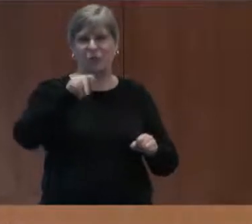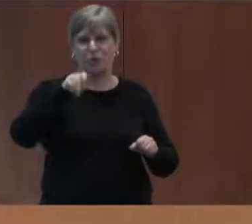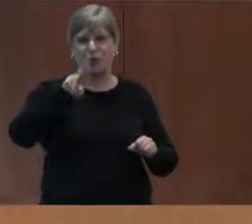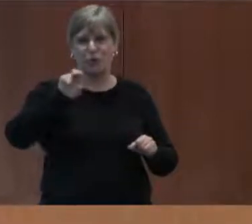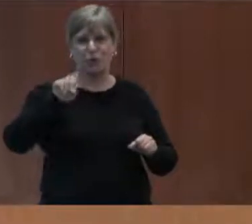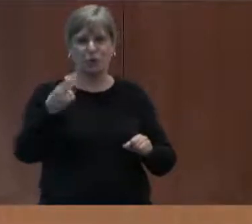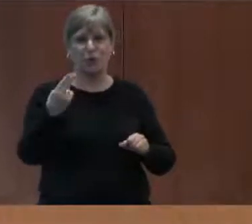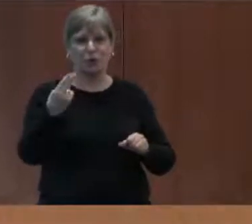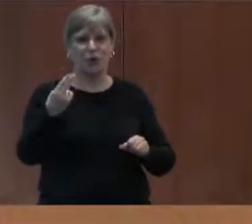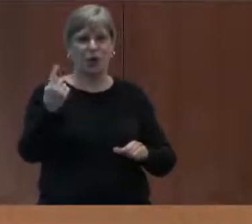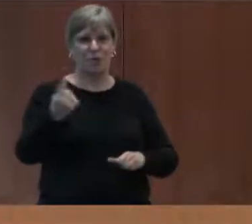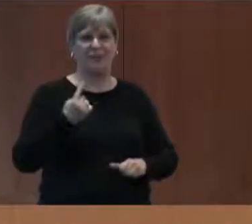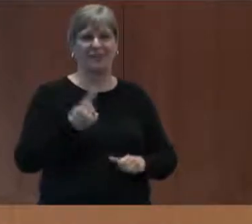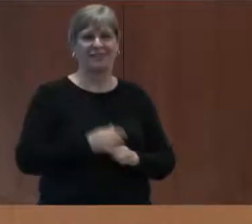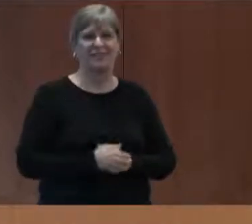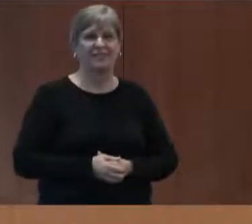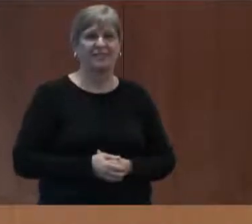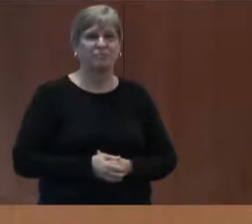so